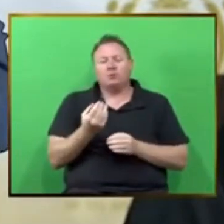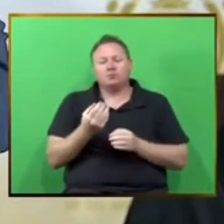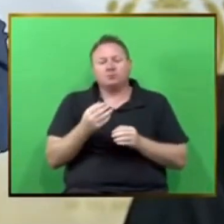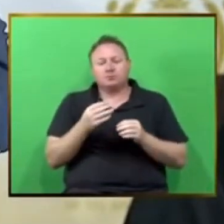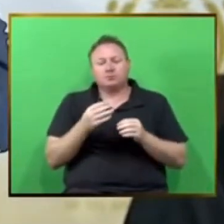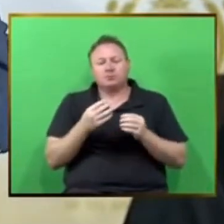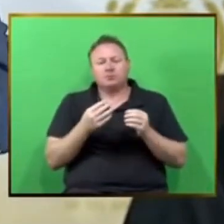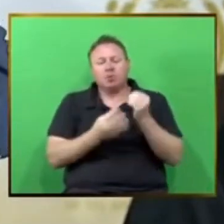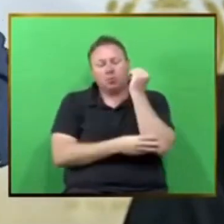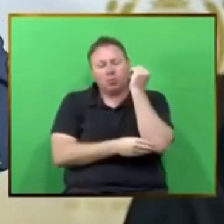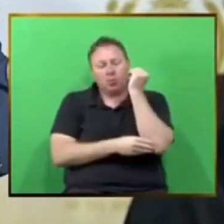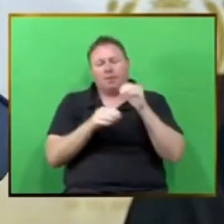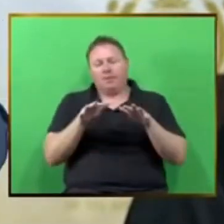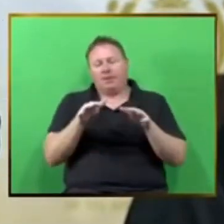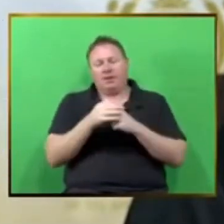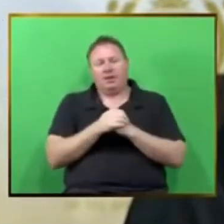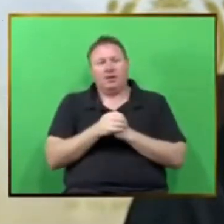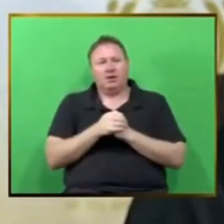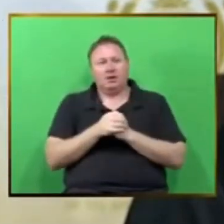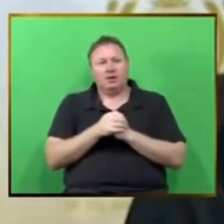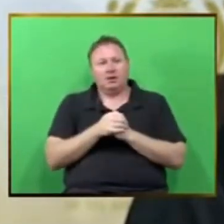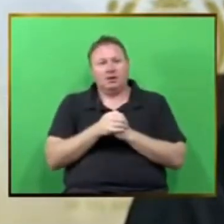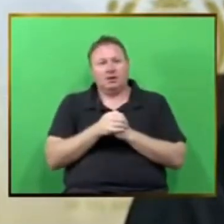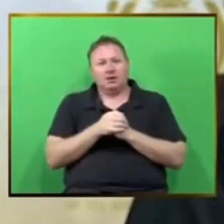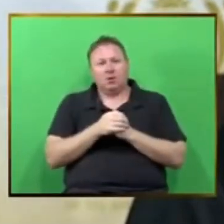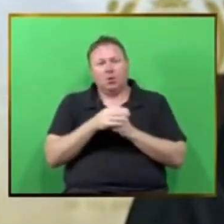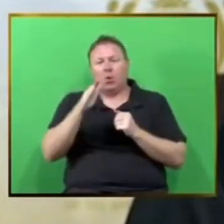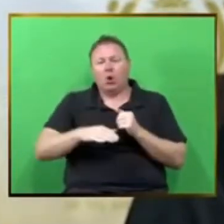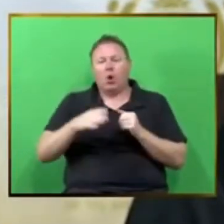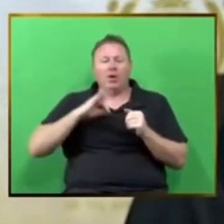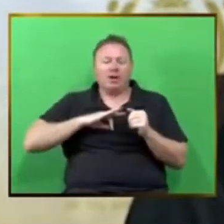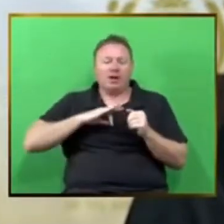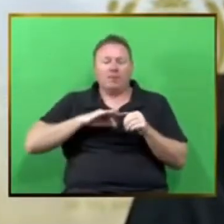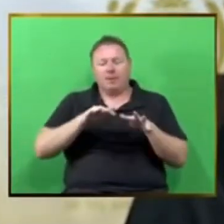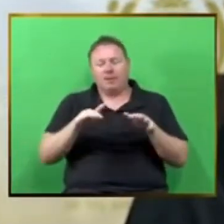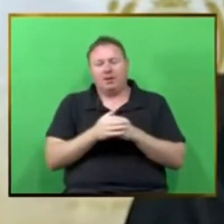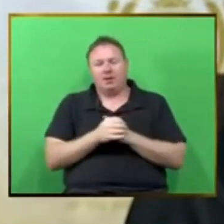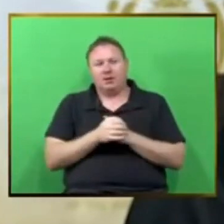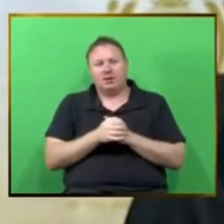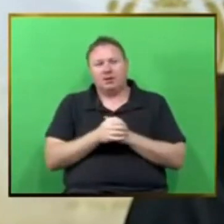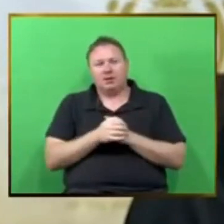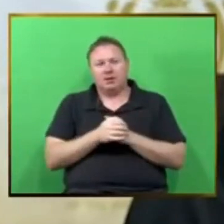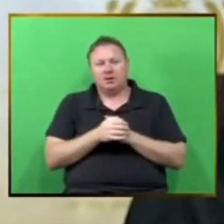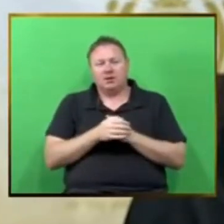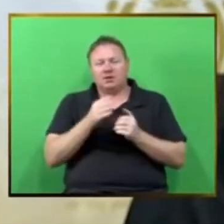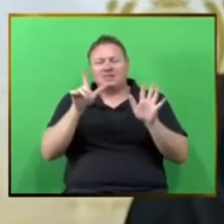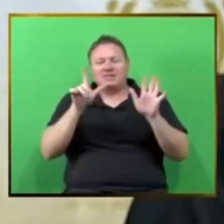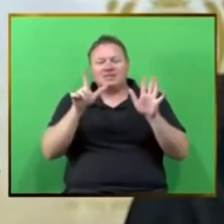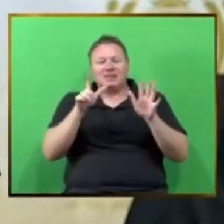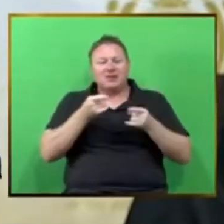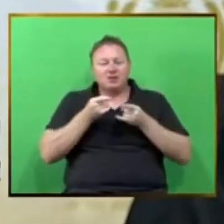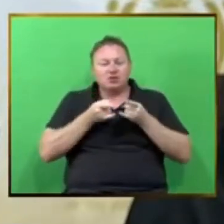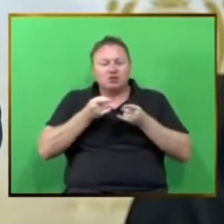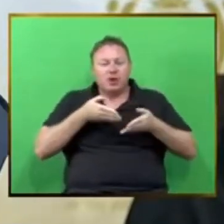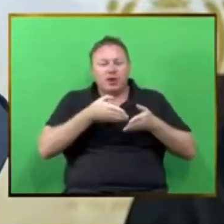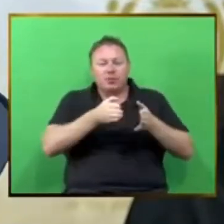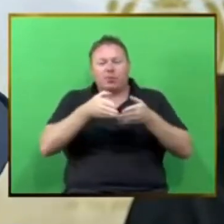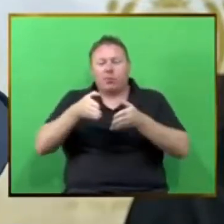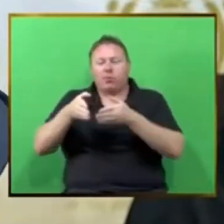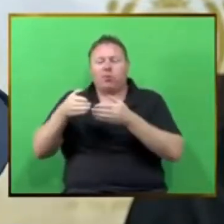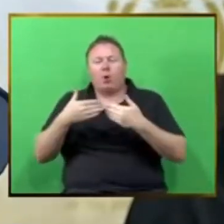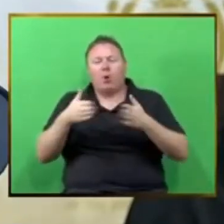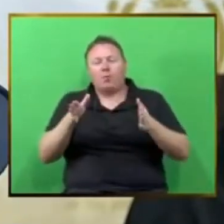Rail Agents of South Africa is continuing with 27 corridors reopened by December